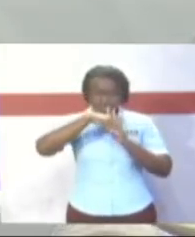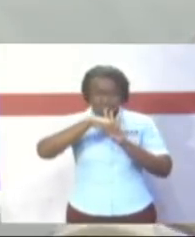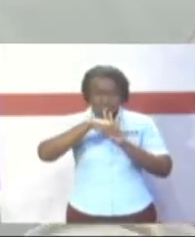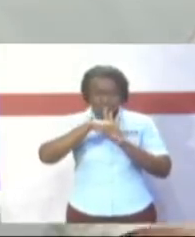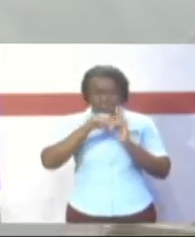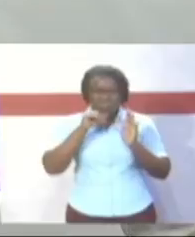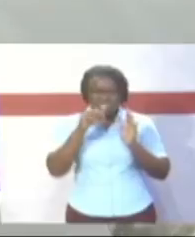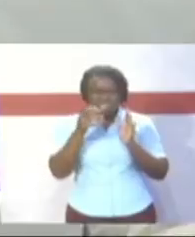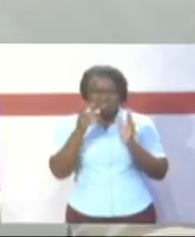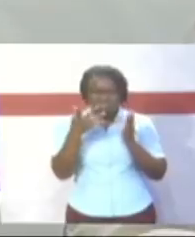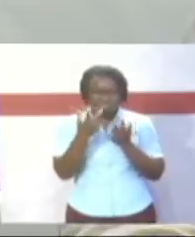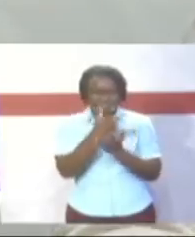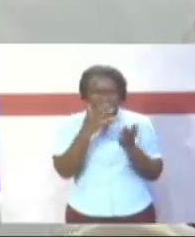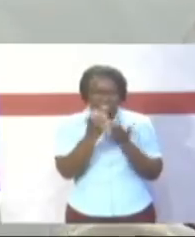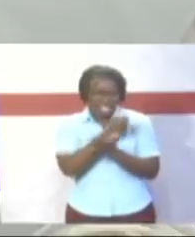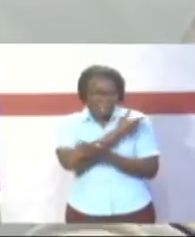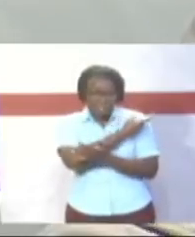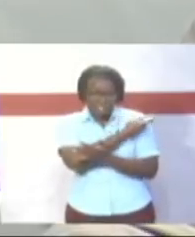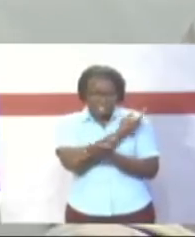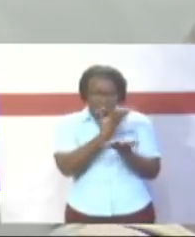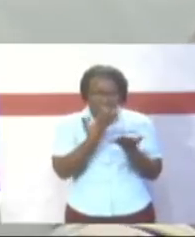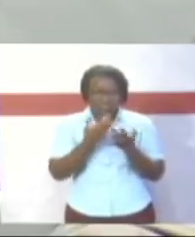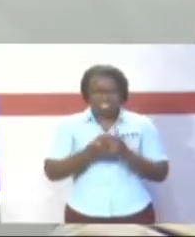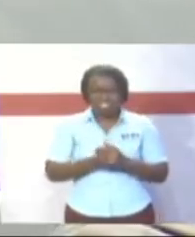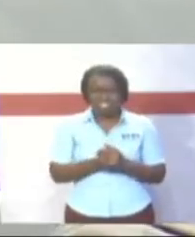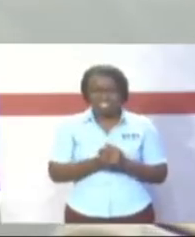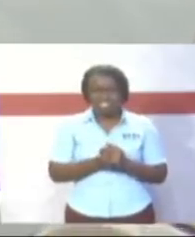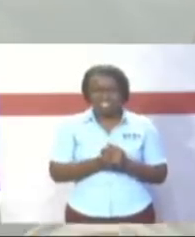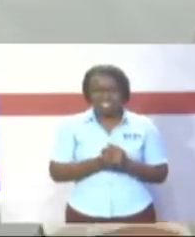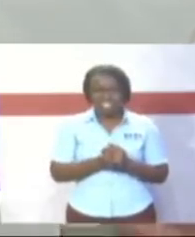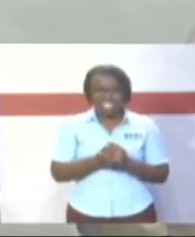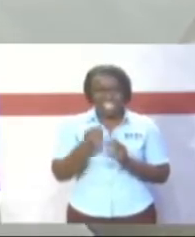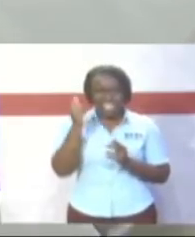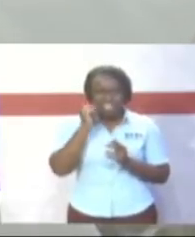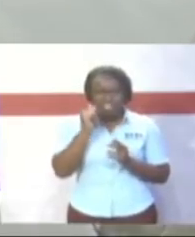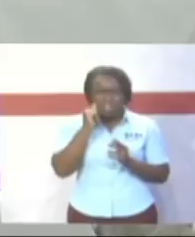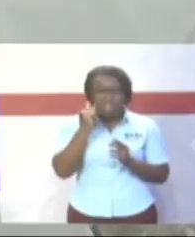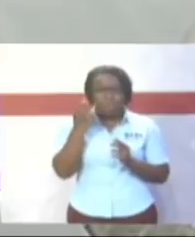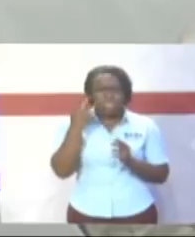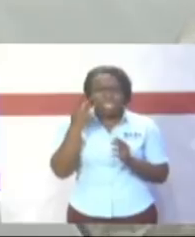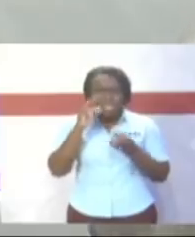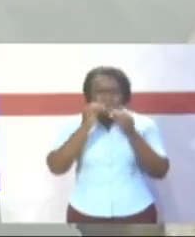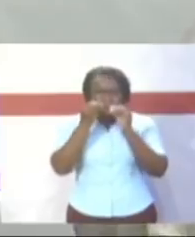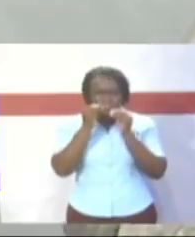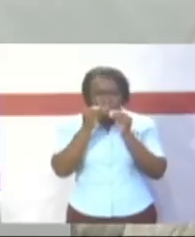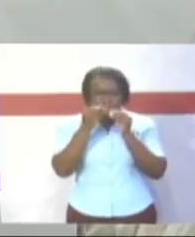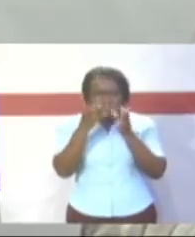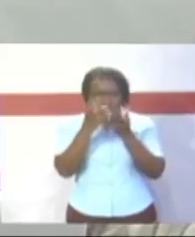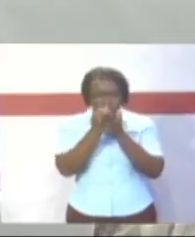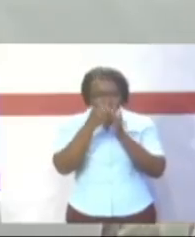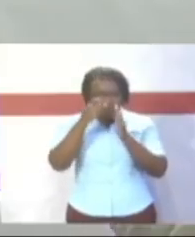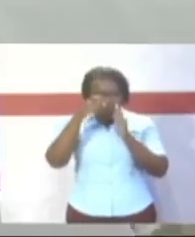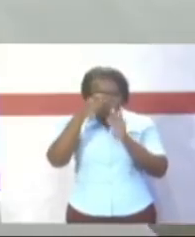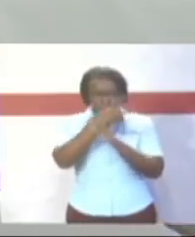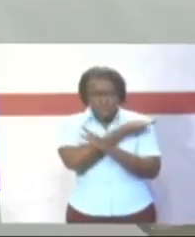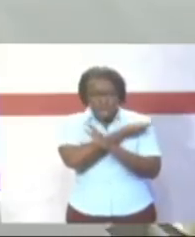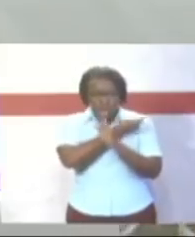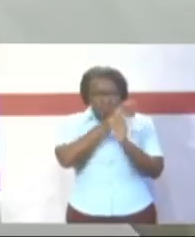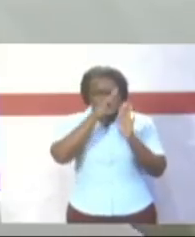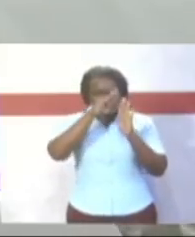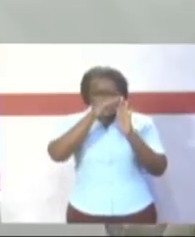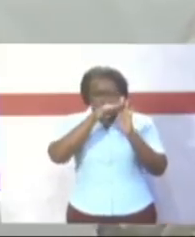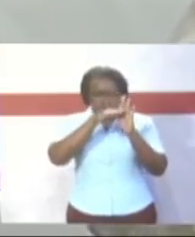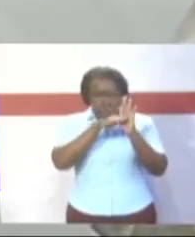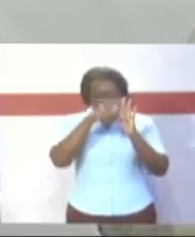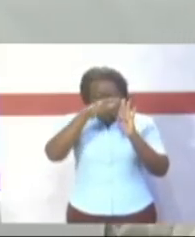very low numbers daily in terms of vaccine. But we continue with our outreach exercises, and as a matter of